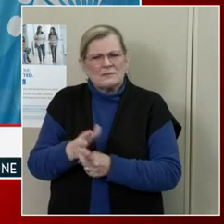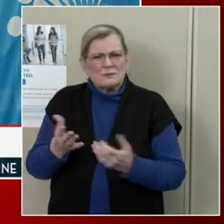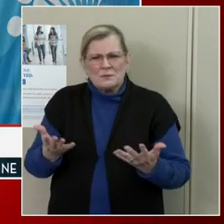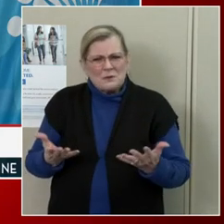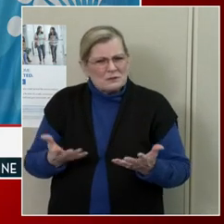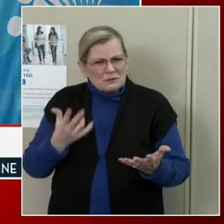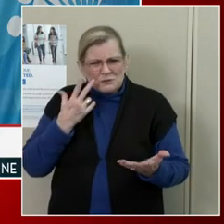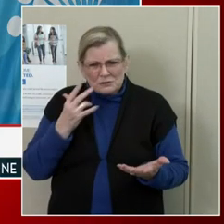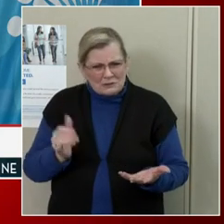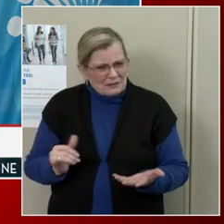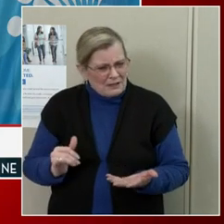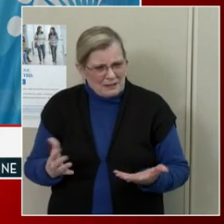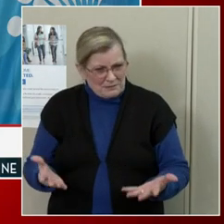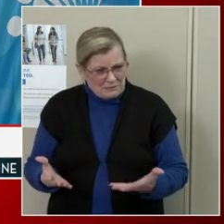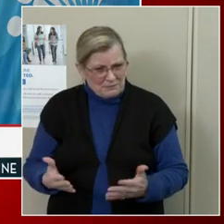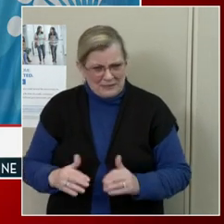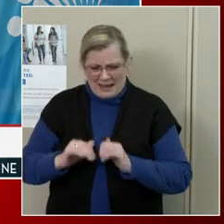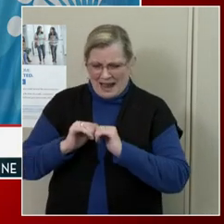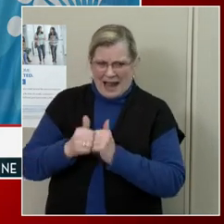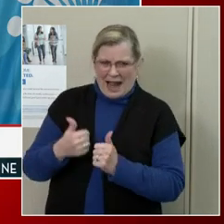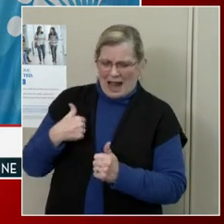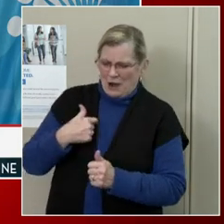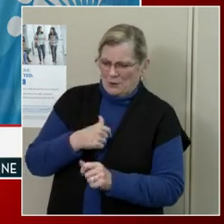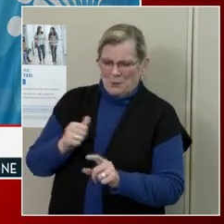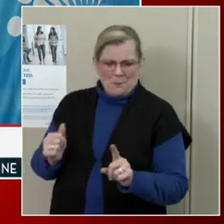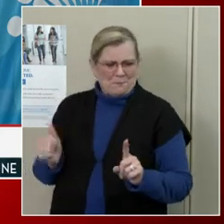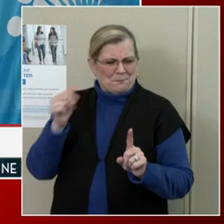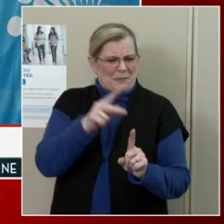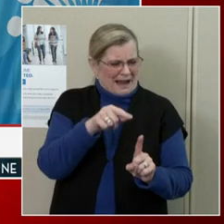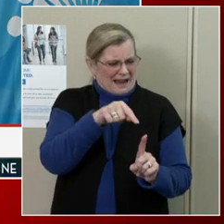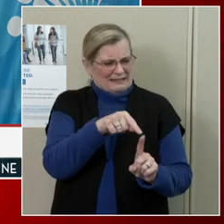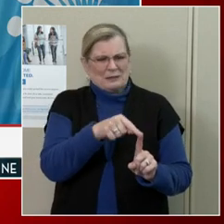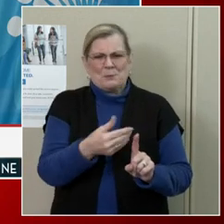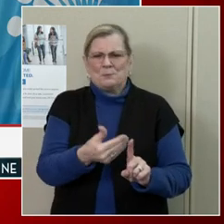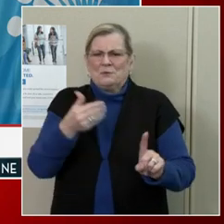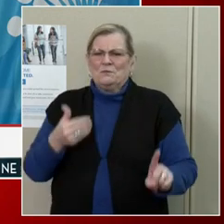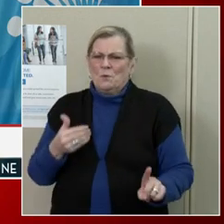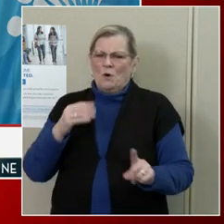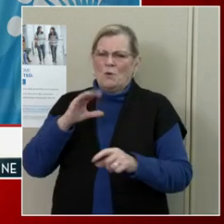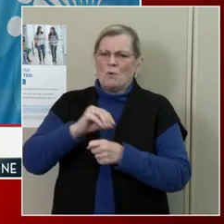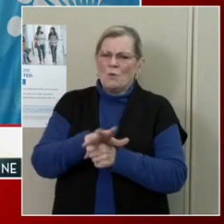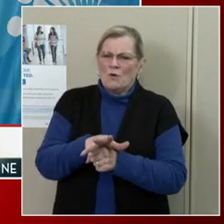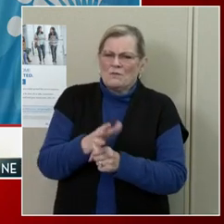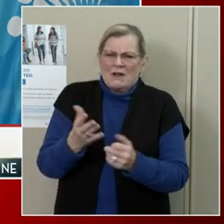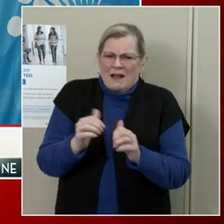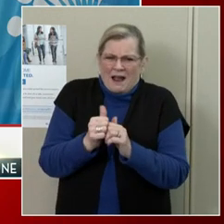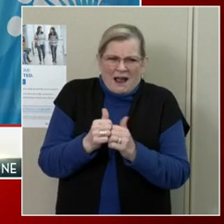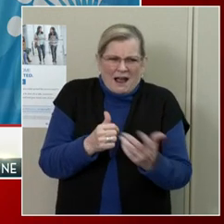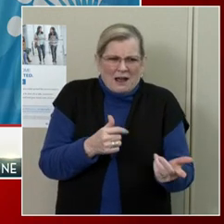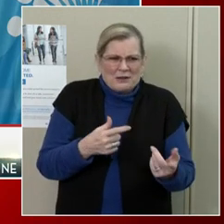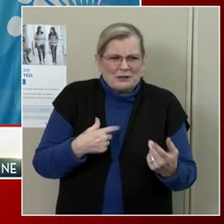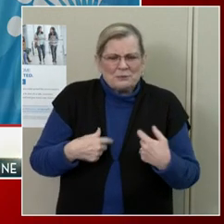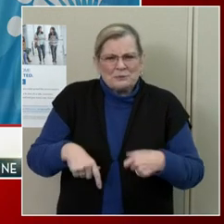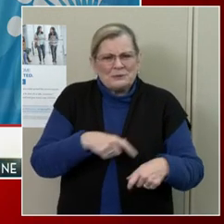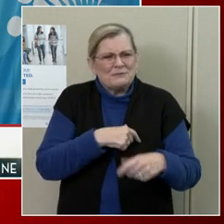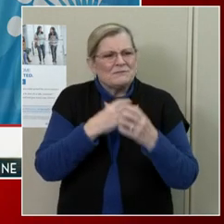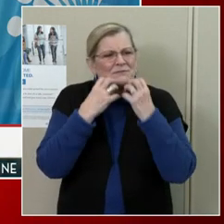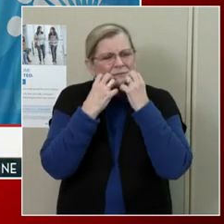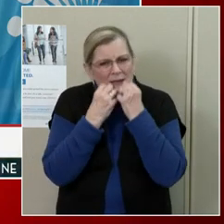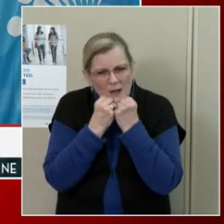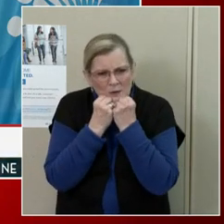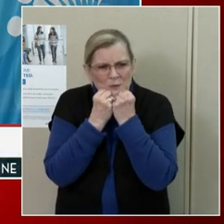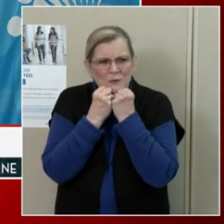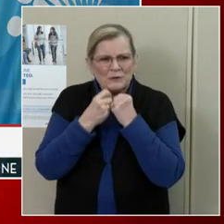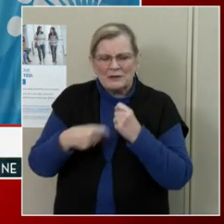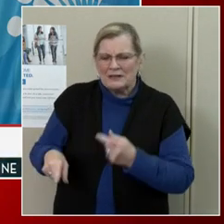to all of those things that we value in our community, in terms of our overall values, in terms of what our economy looked